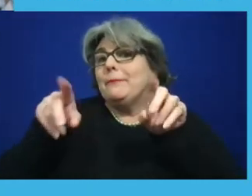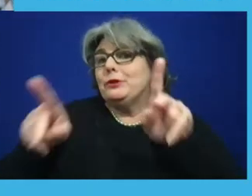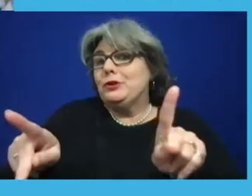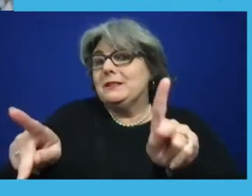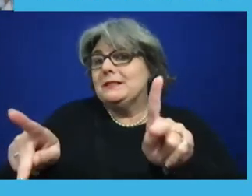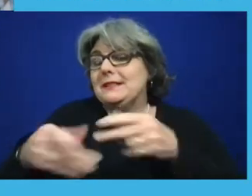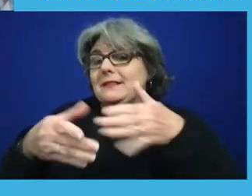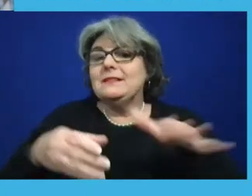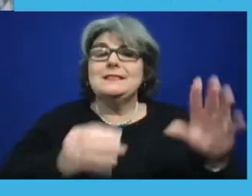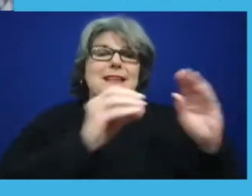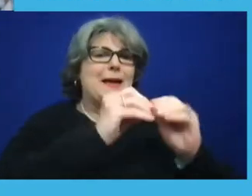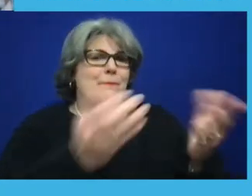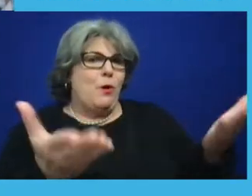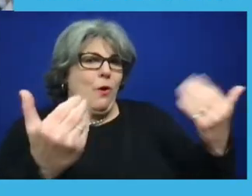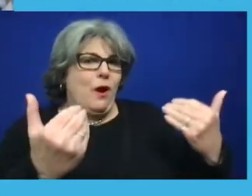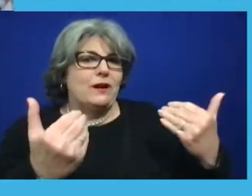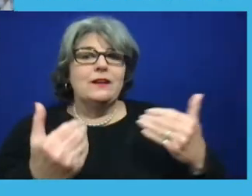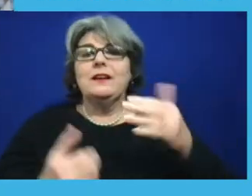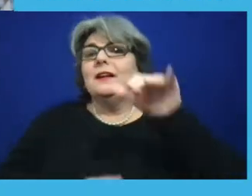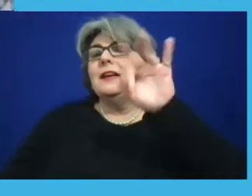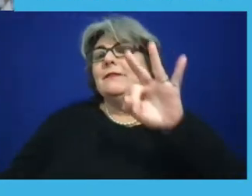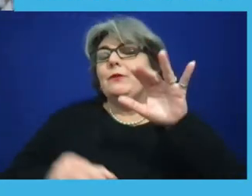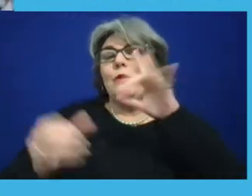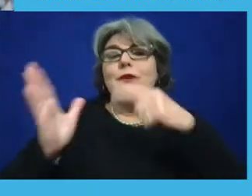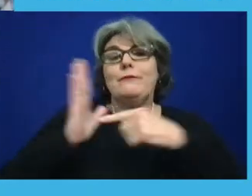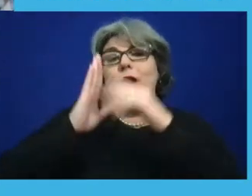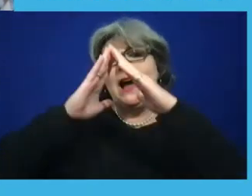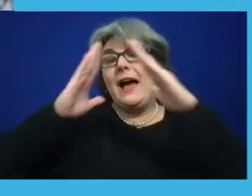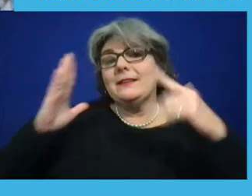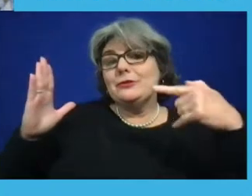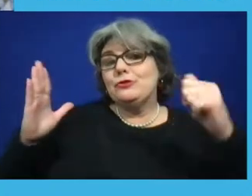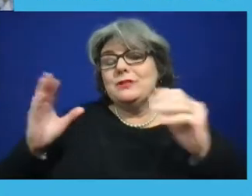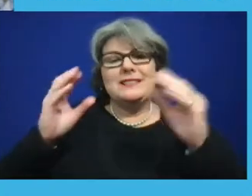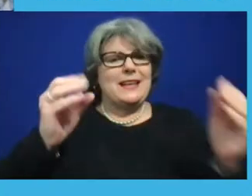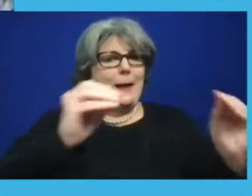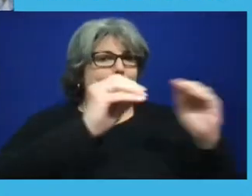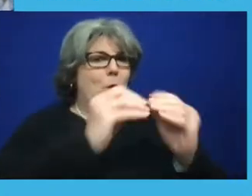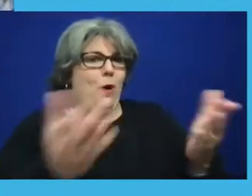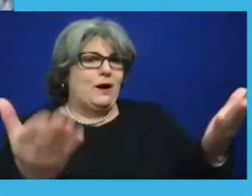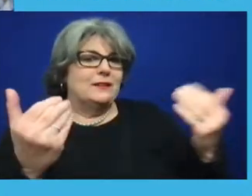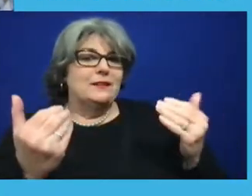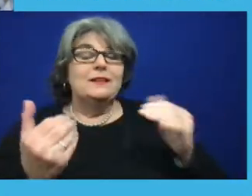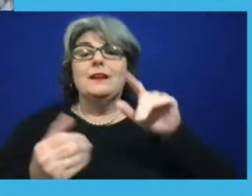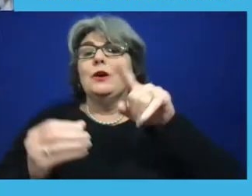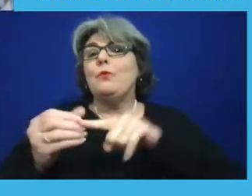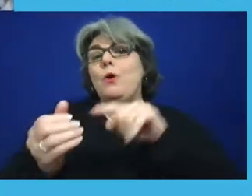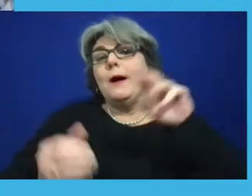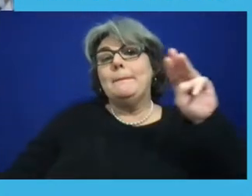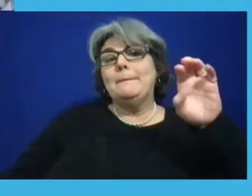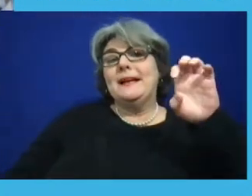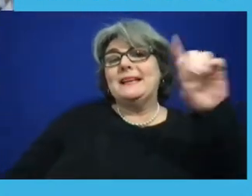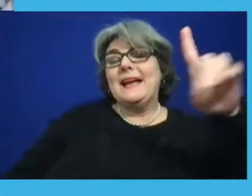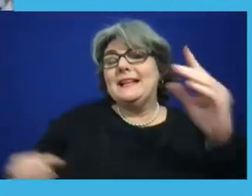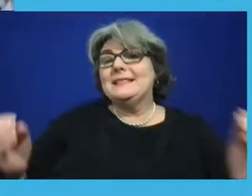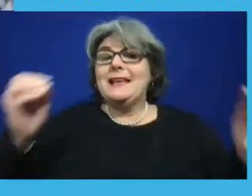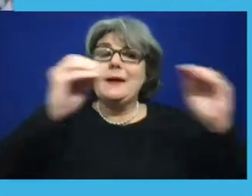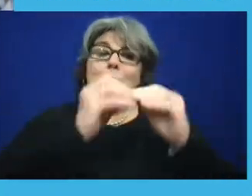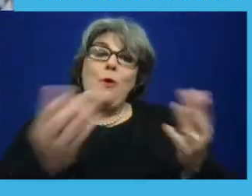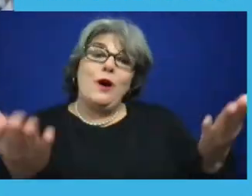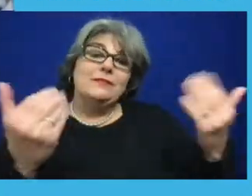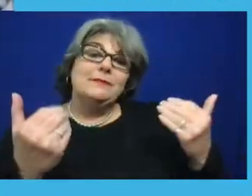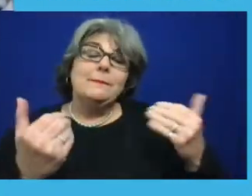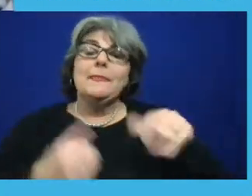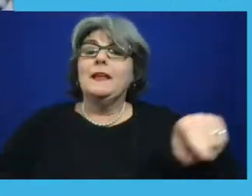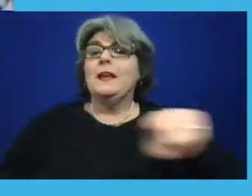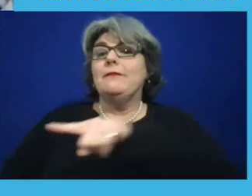more money in your pocket, say more. More. If you want more opportunity in your neighborhood, say more. More. If you want affordable housing in Georgia, say